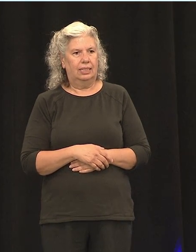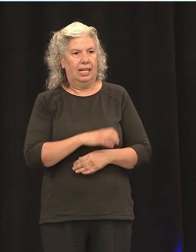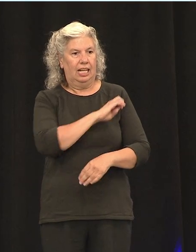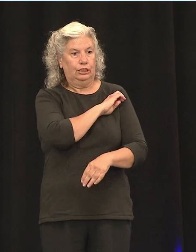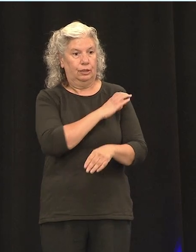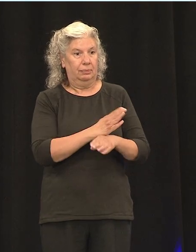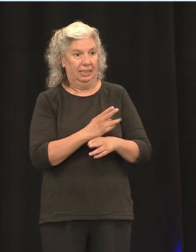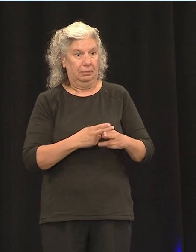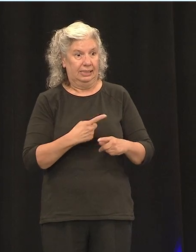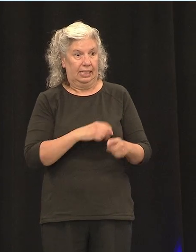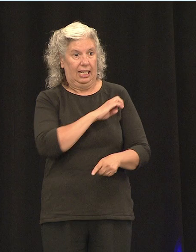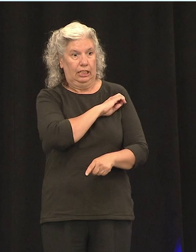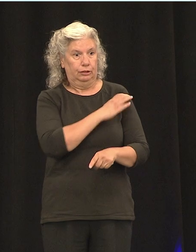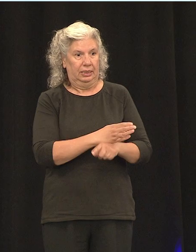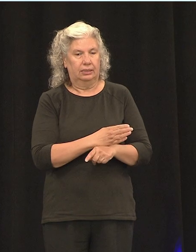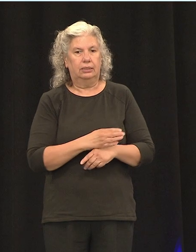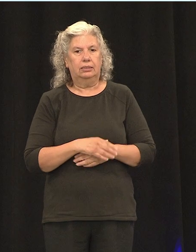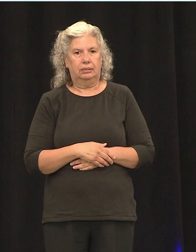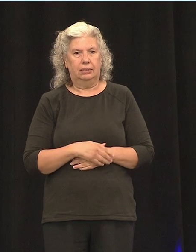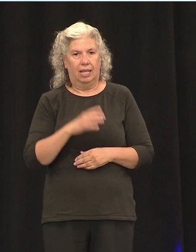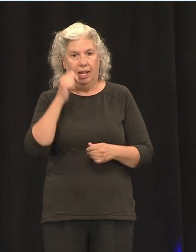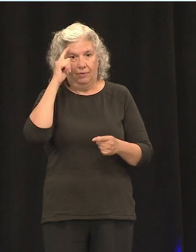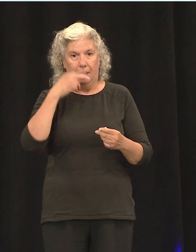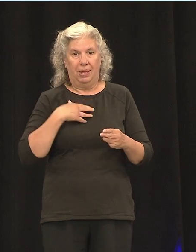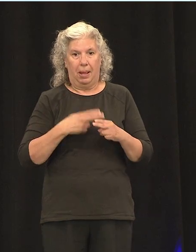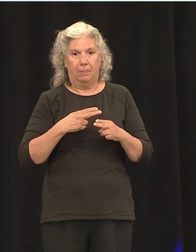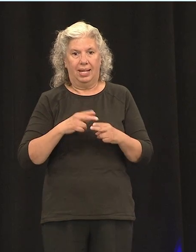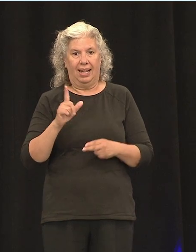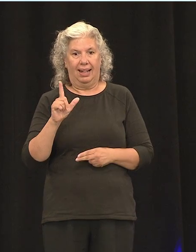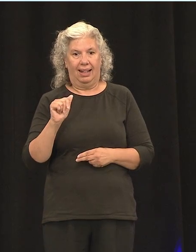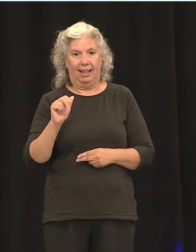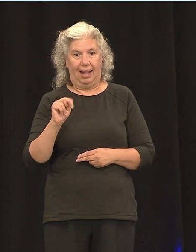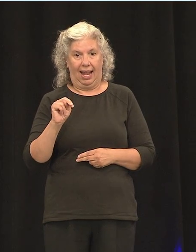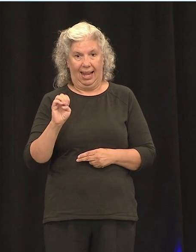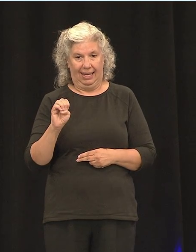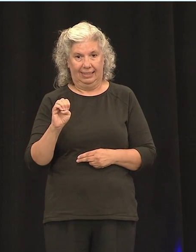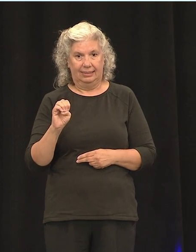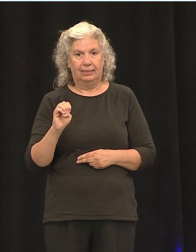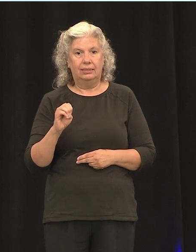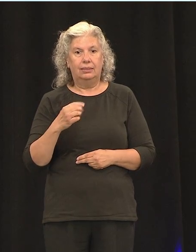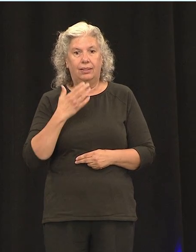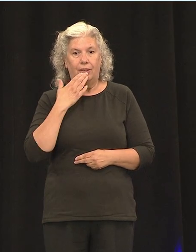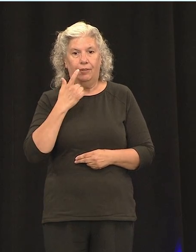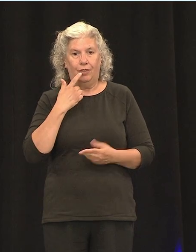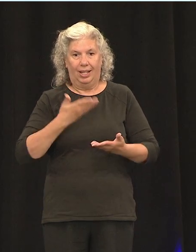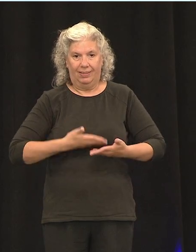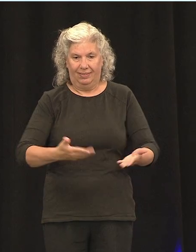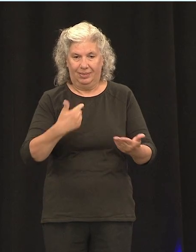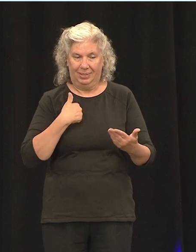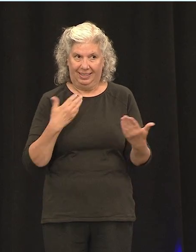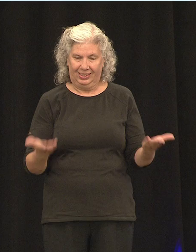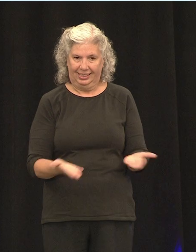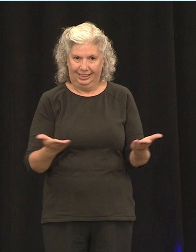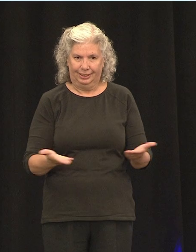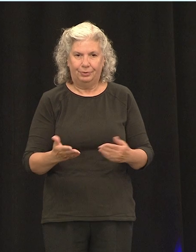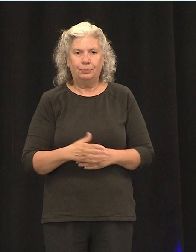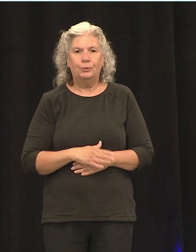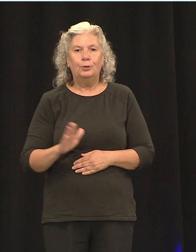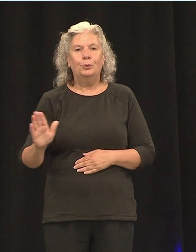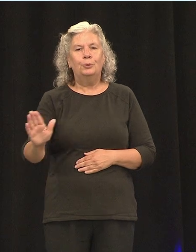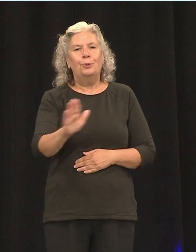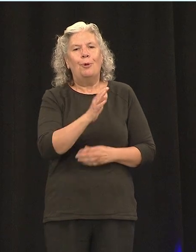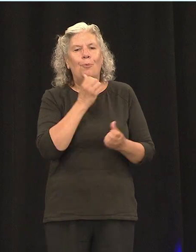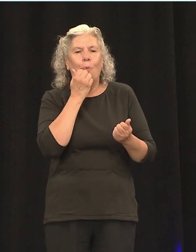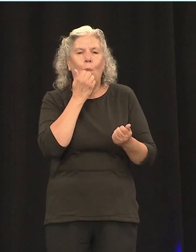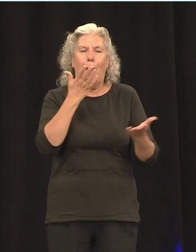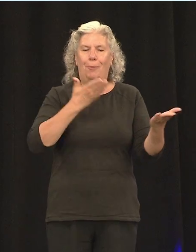Hi, everyone. My name is Lanya McKittrick. Thank you so much for having me today. Thank you for the warm welcome. Just a little